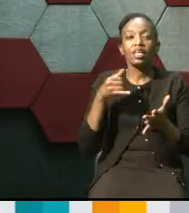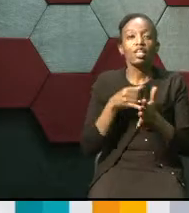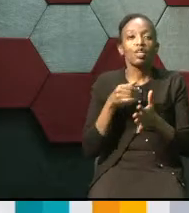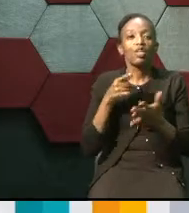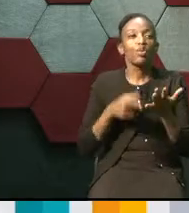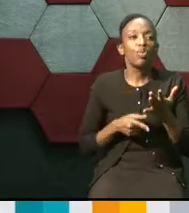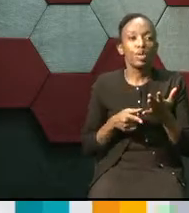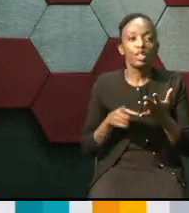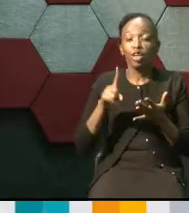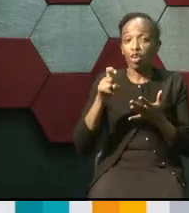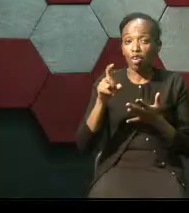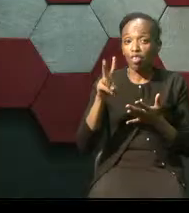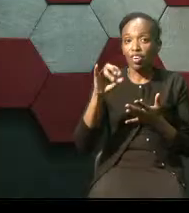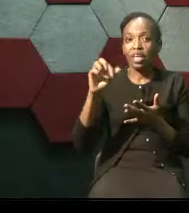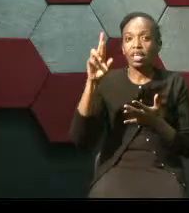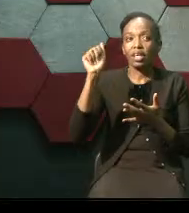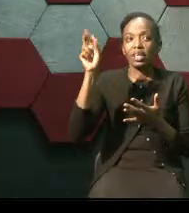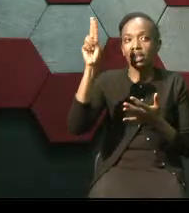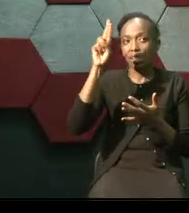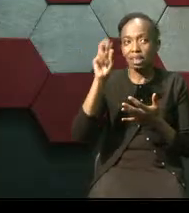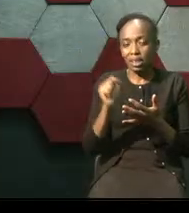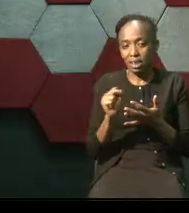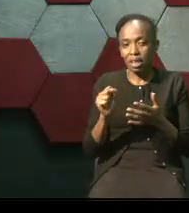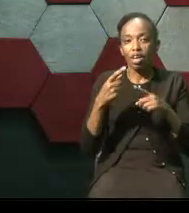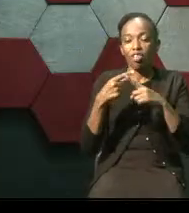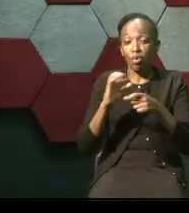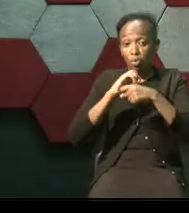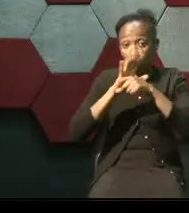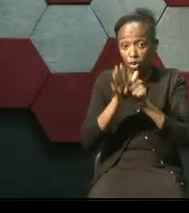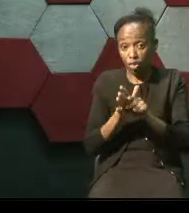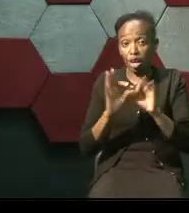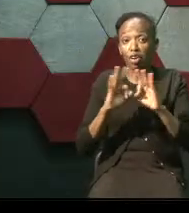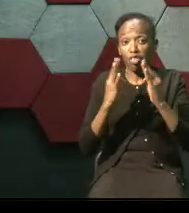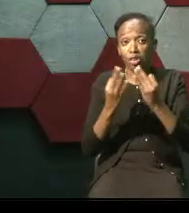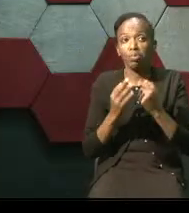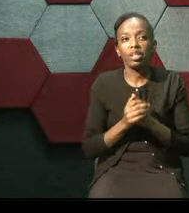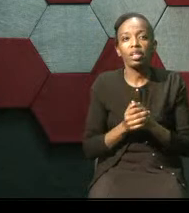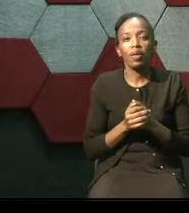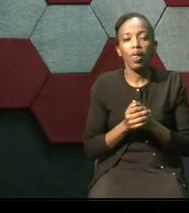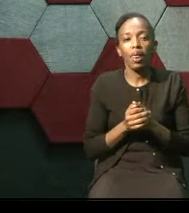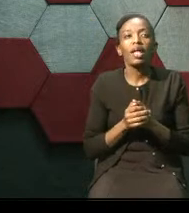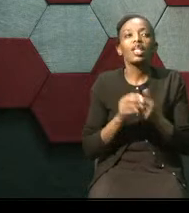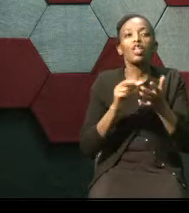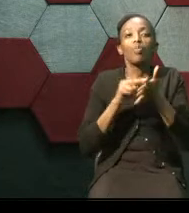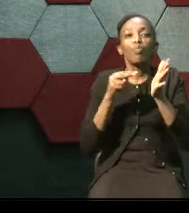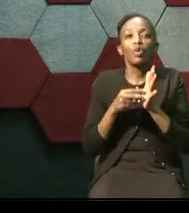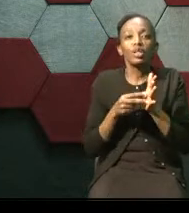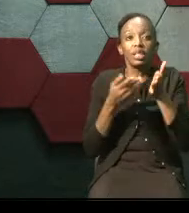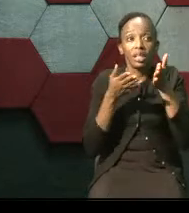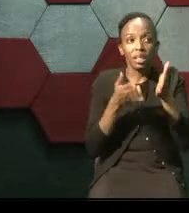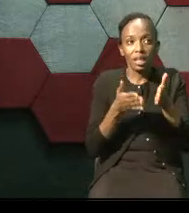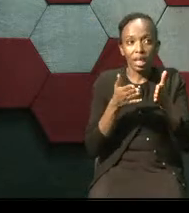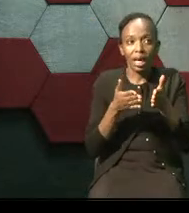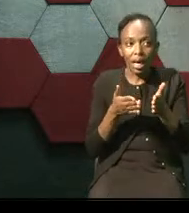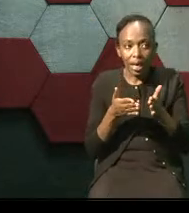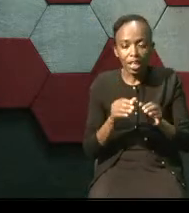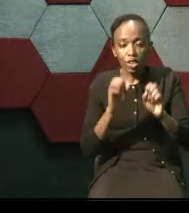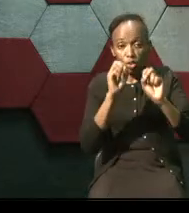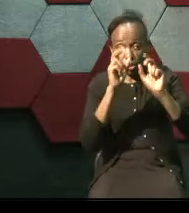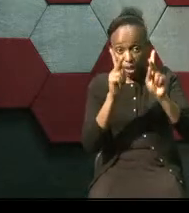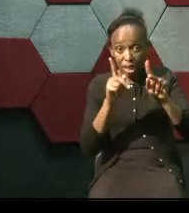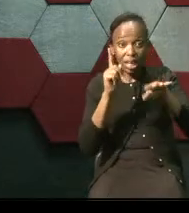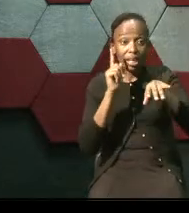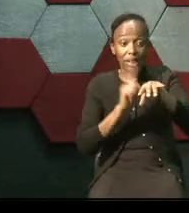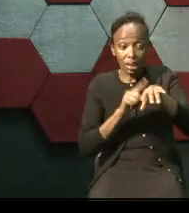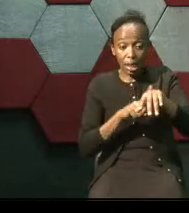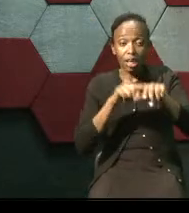including viruses from the influenza and corona family. Their project is relevant,